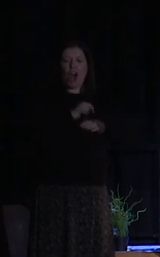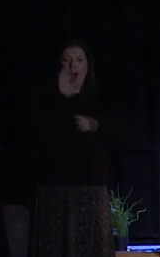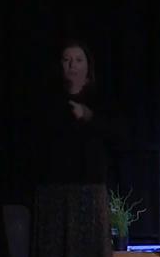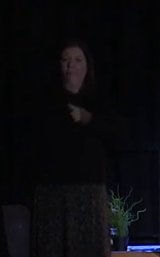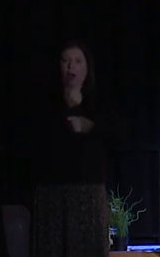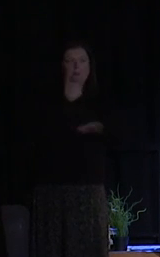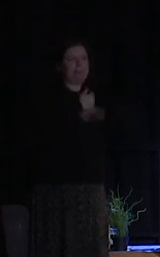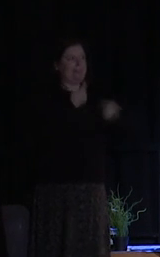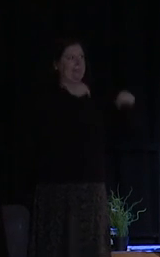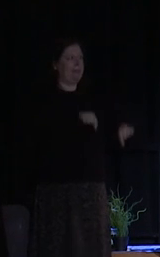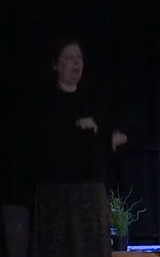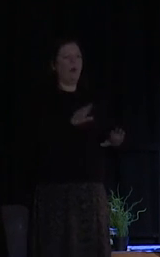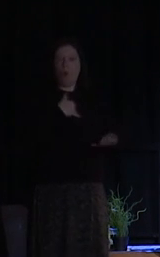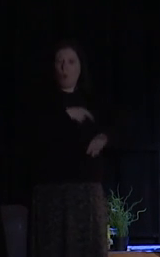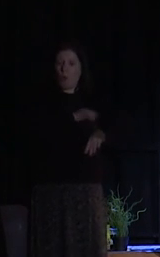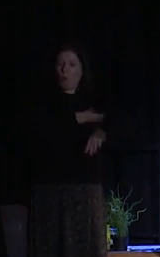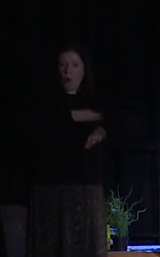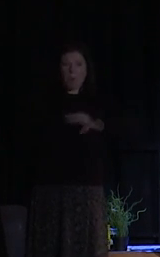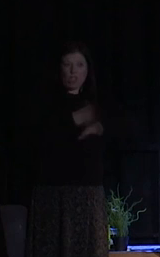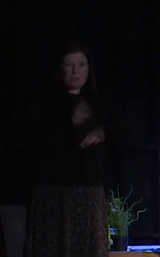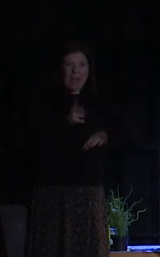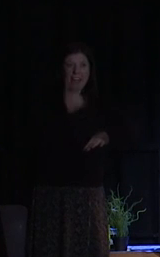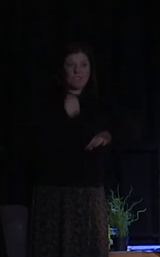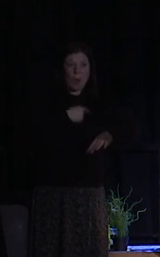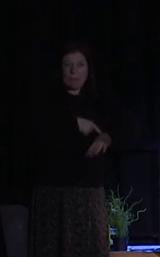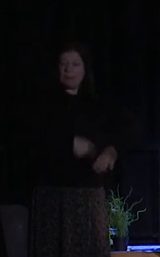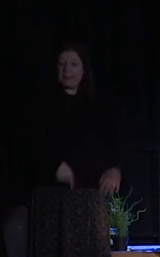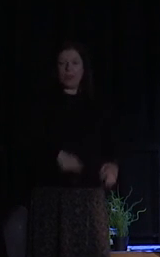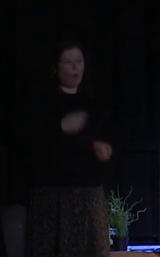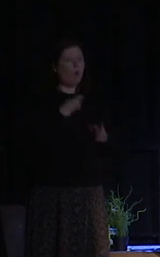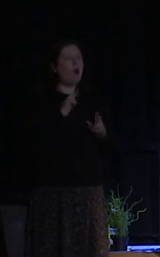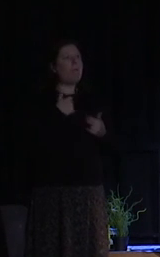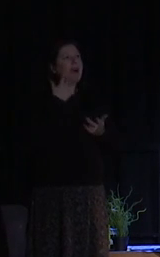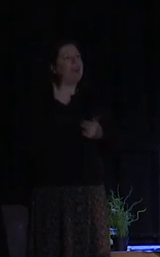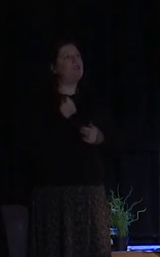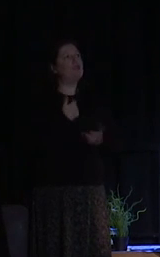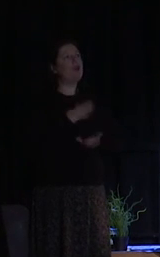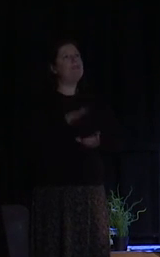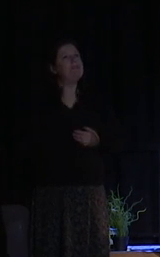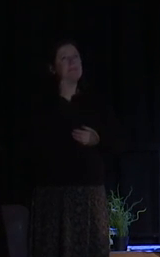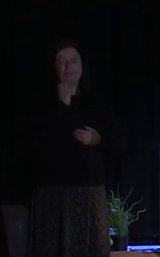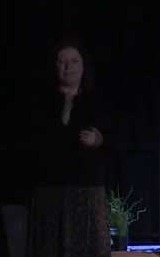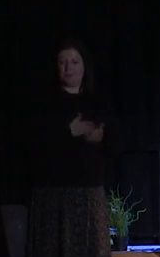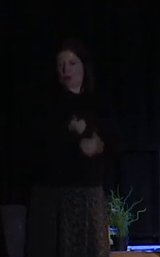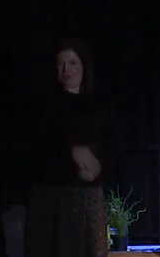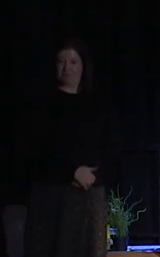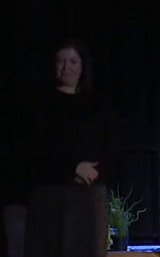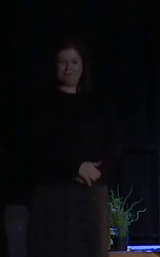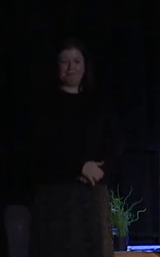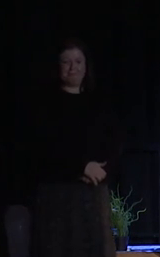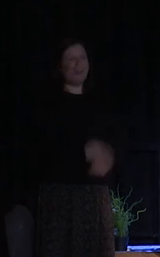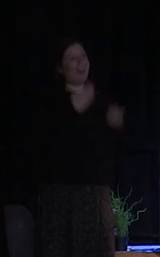arts in here. That's my husband again. I hope the cats are all right. I'm sure they are. Okay, so thank